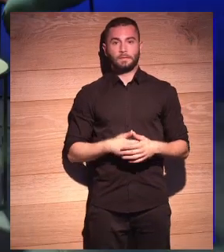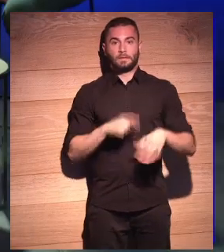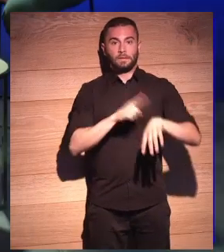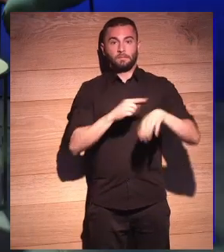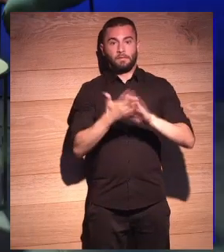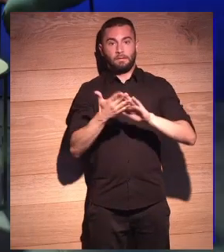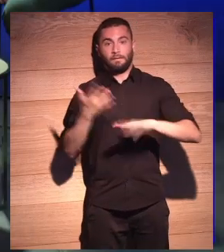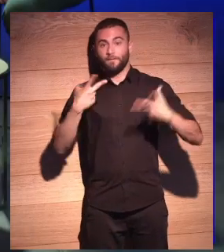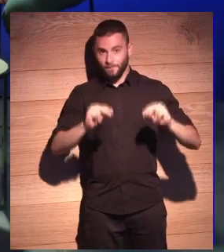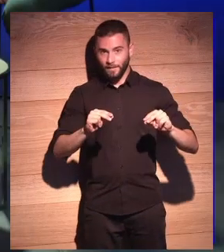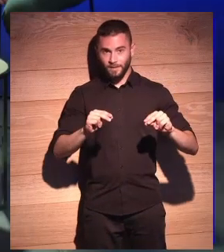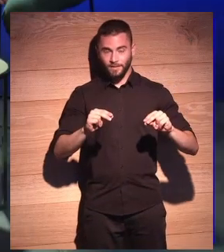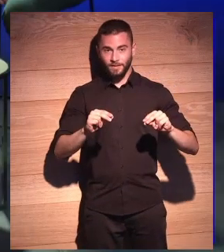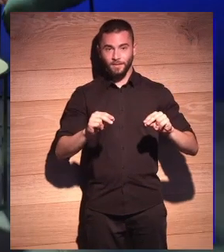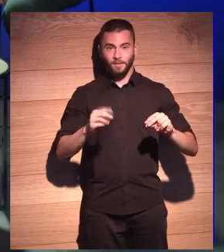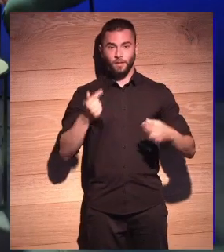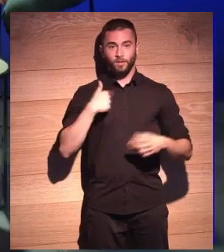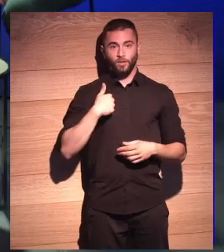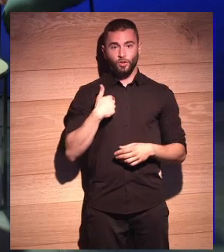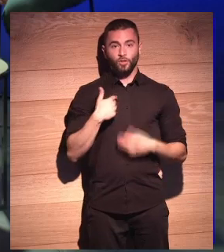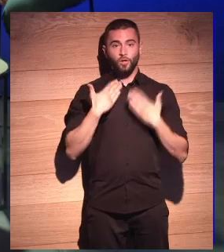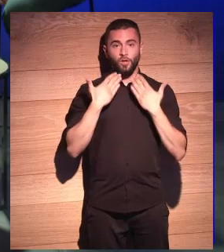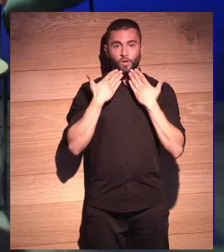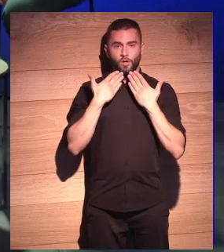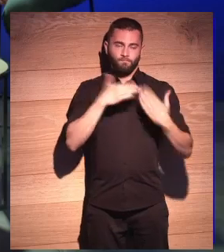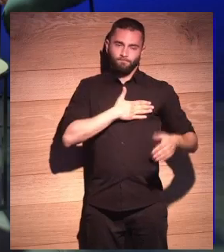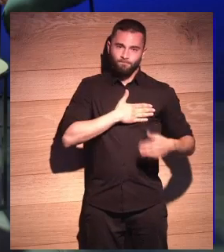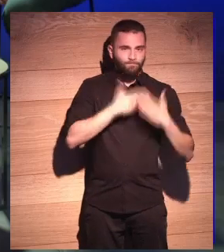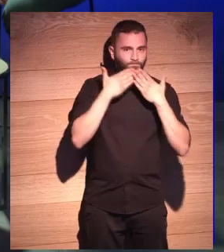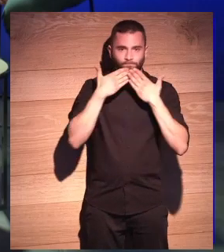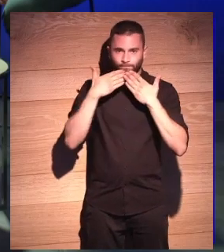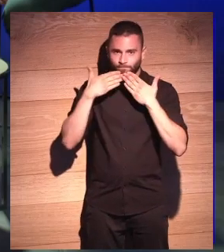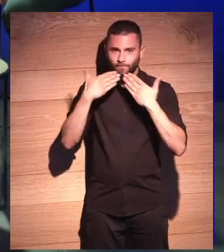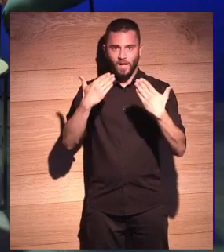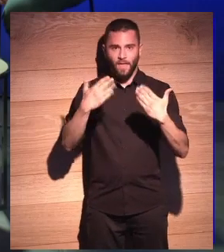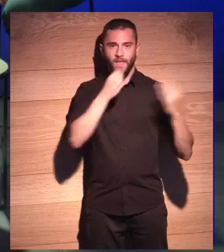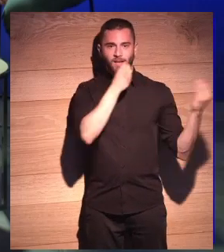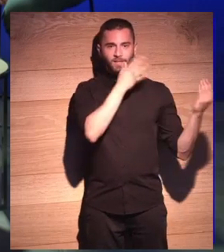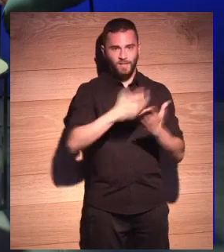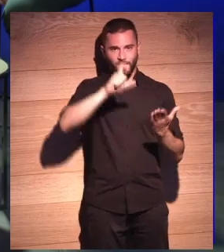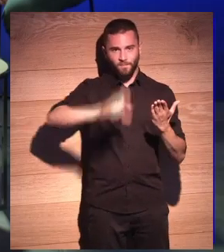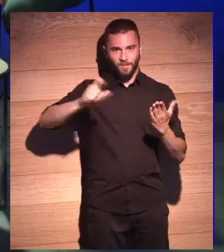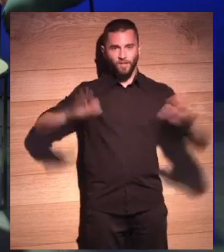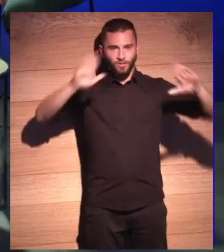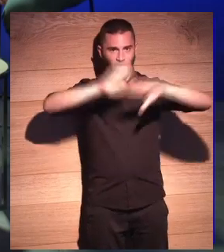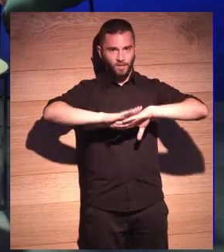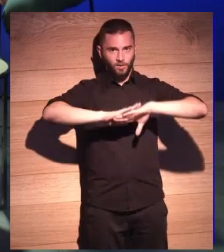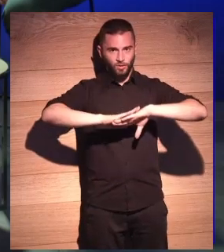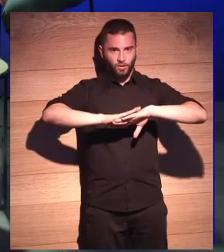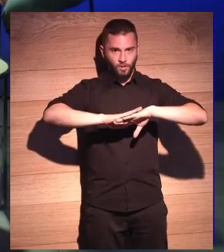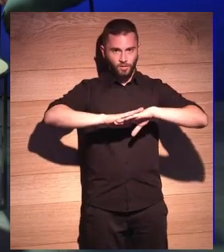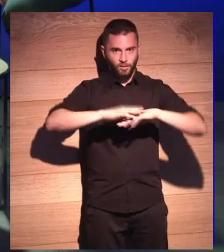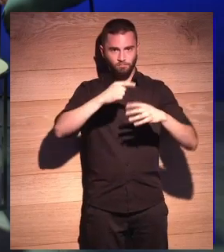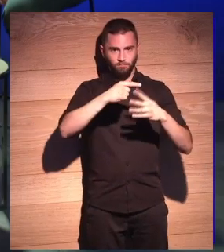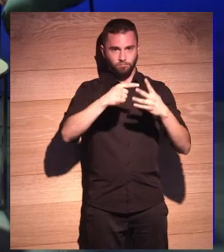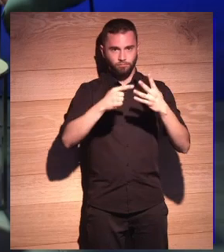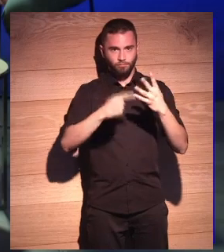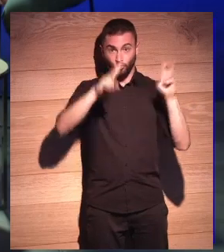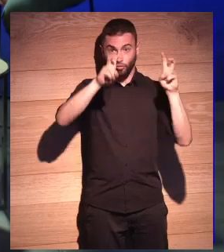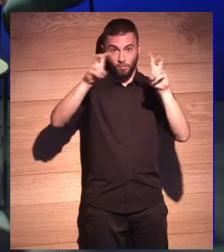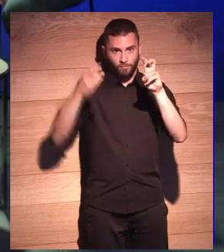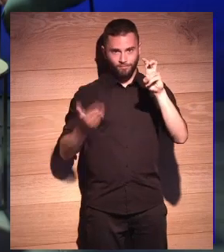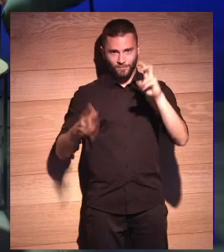We are nearly out of time. I would like to thank our guests from tonight who provide a